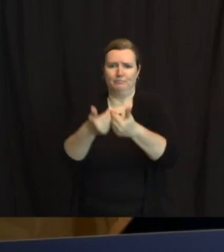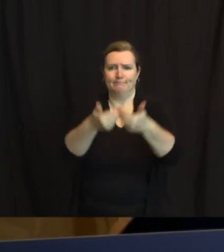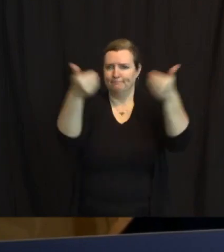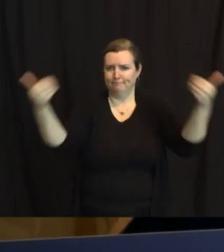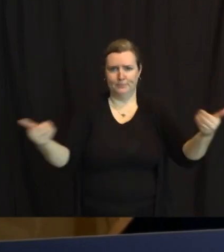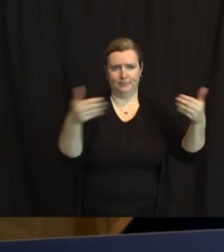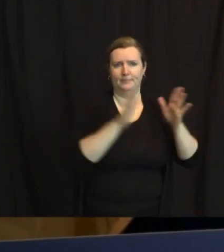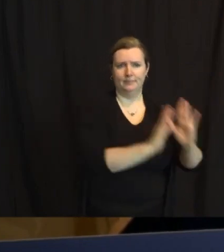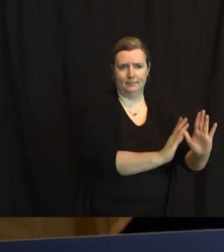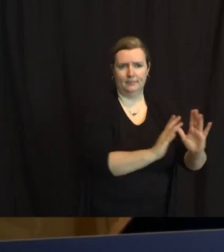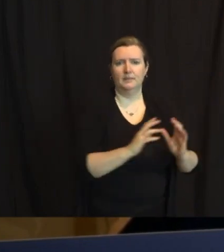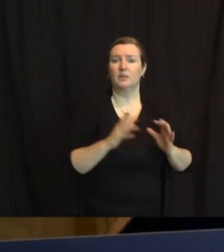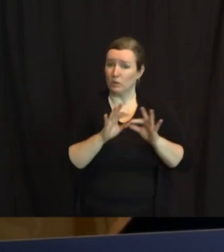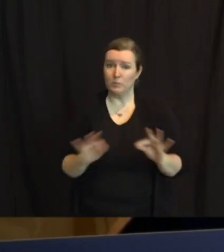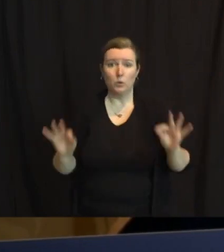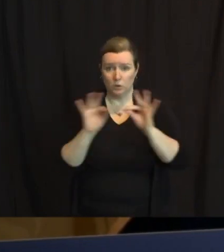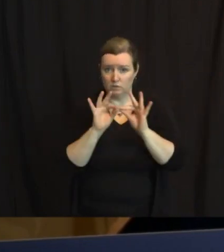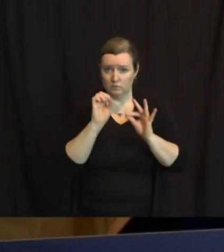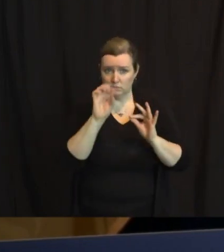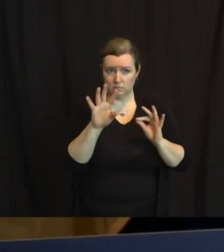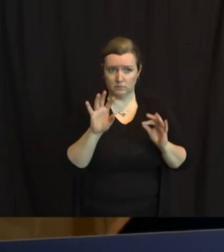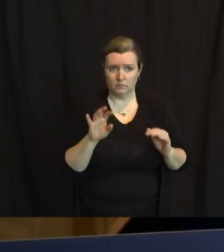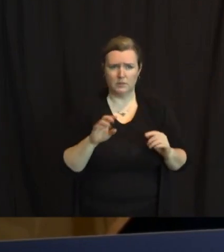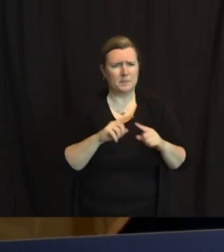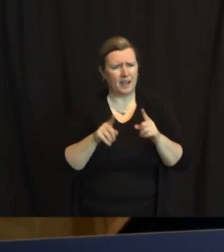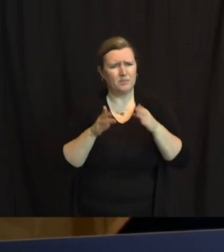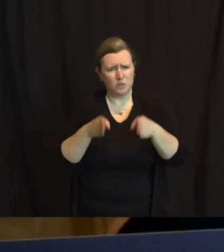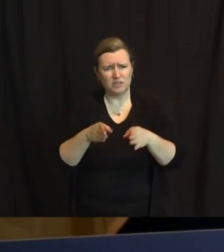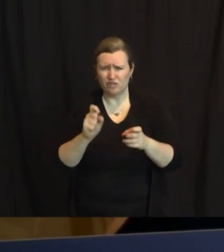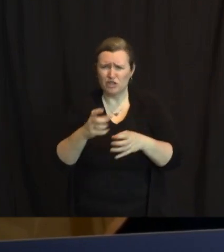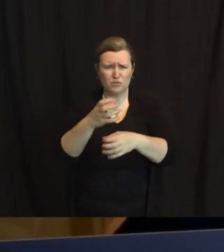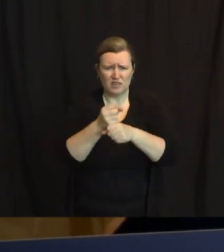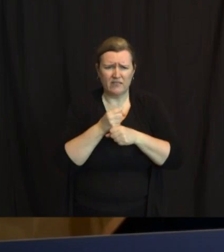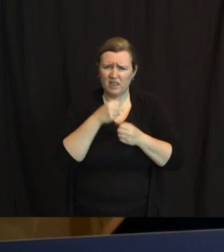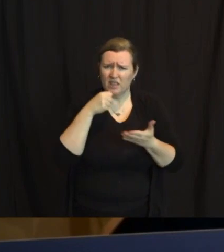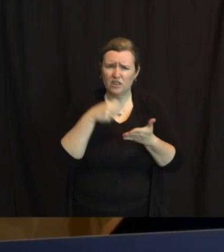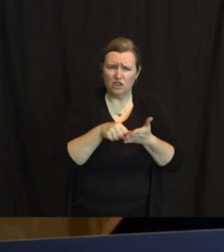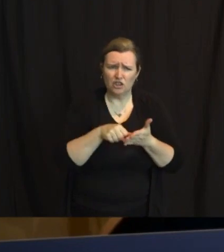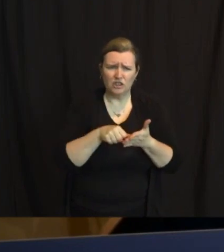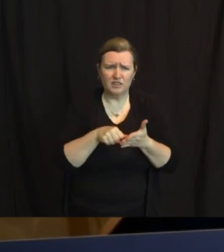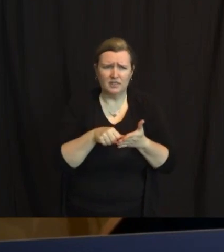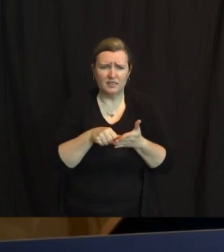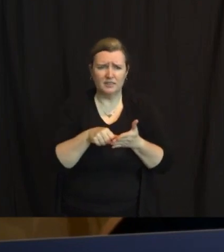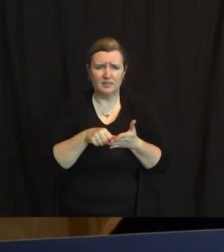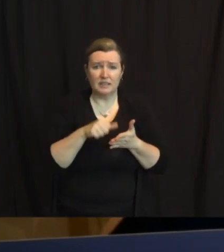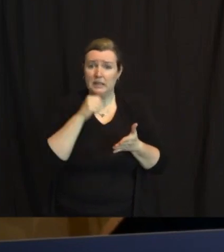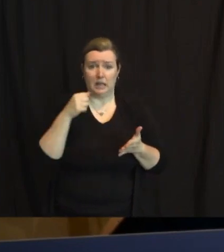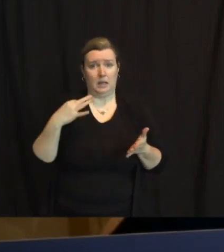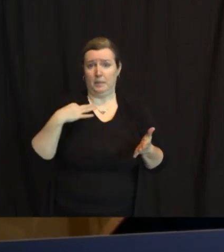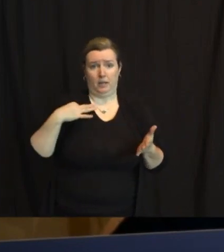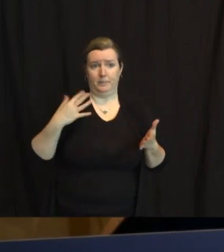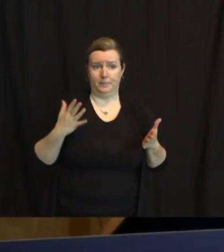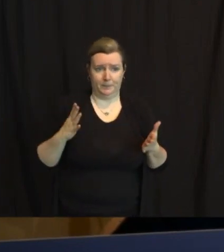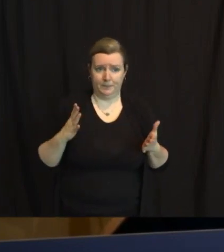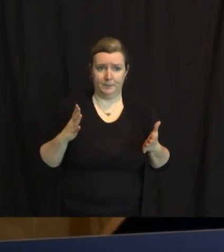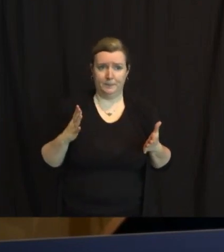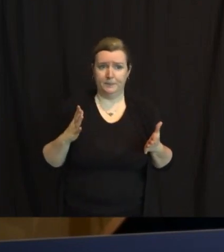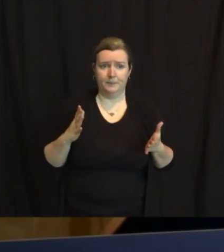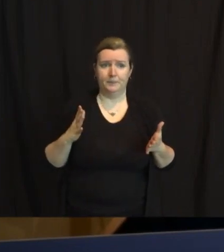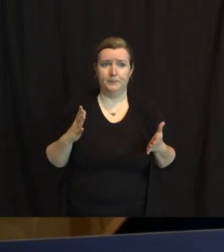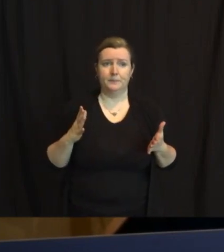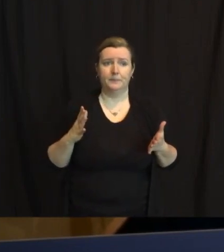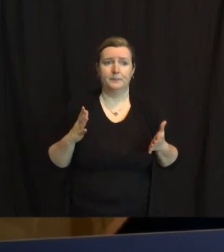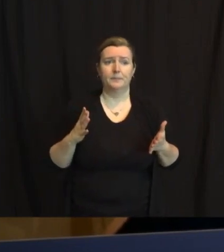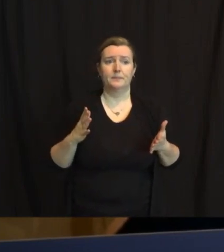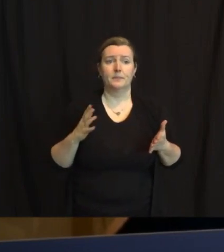would keep you from getting it. But even then, you would get a note saying you're not eligible at this time. If someone becomes eligible for unemployment and gets approved, there's going to be other communications coming